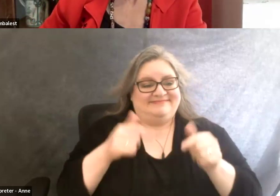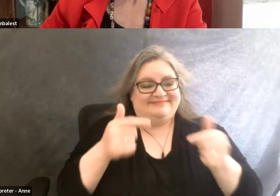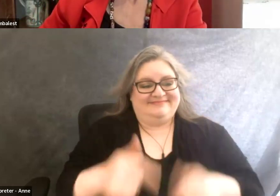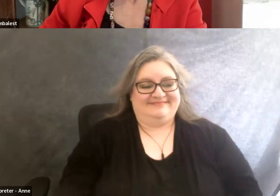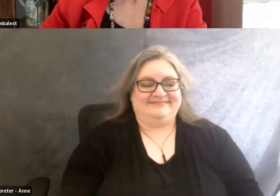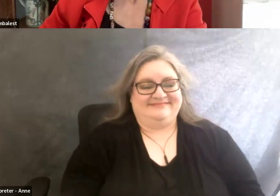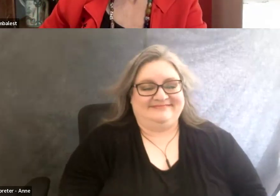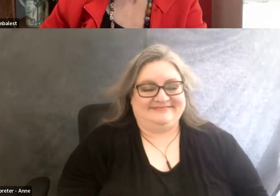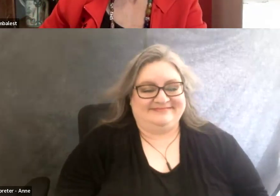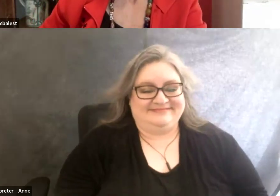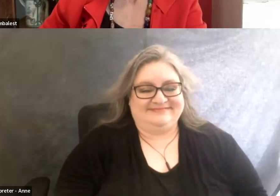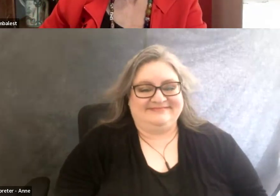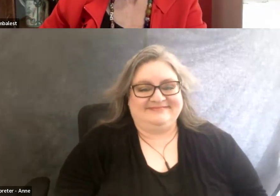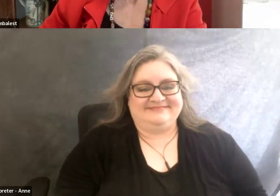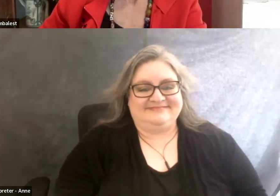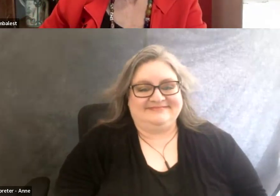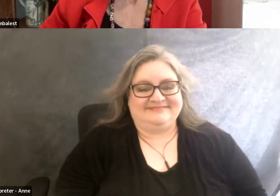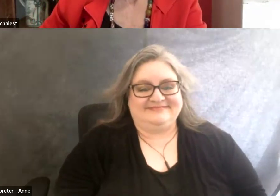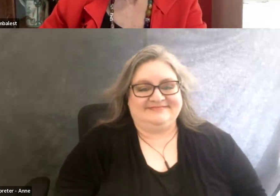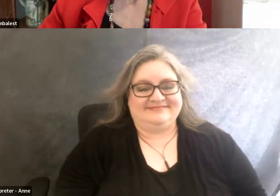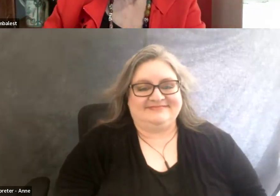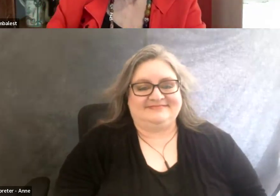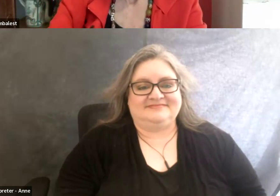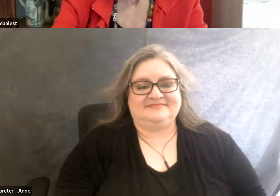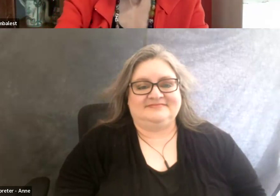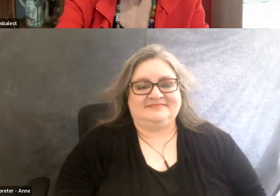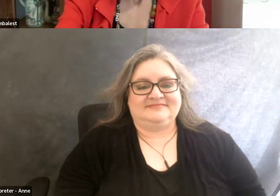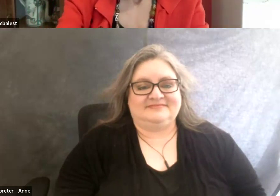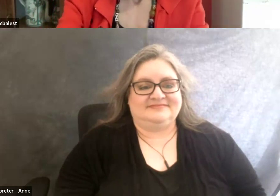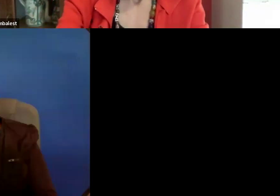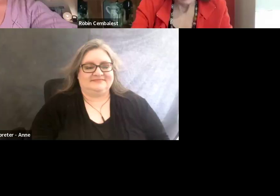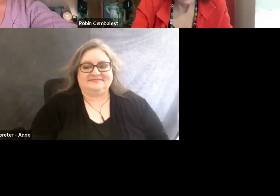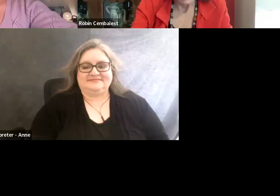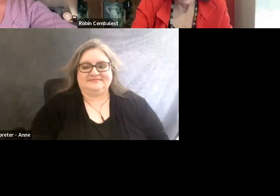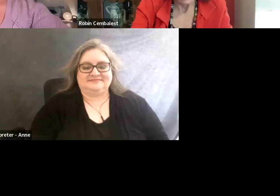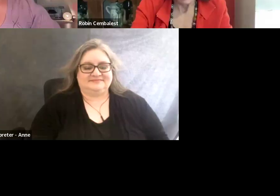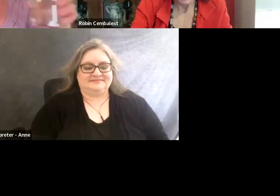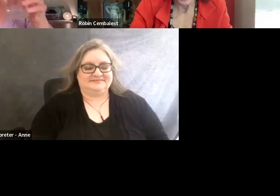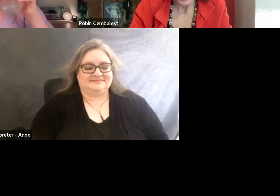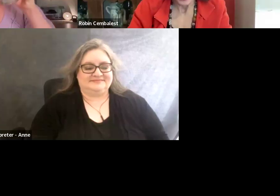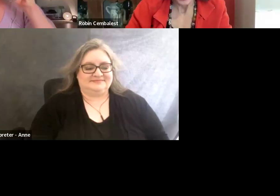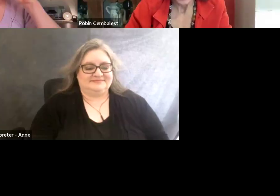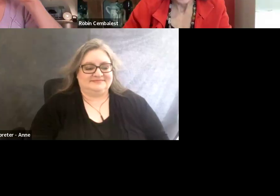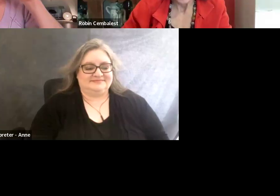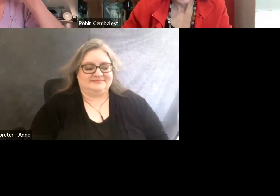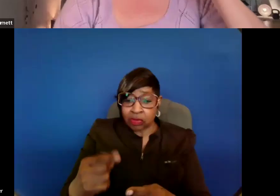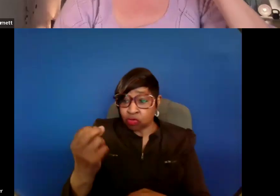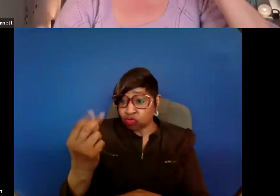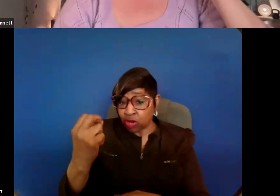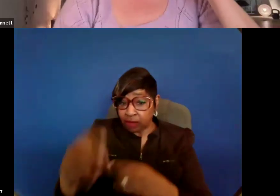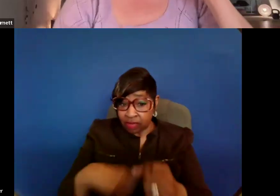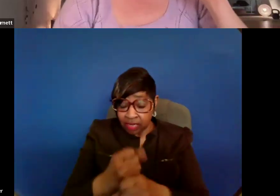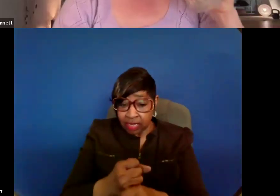So one thing I'll add to that mix as well. I forgot to mention that I've been a photographer for the last 12 years. So I do own my own